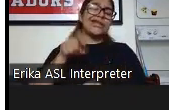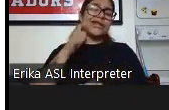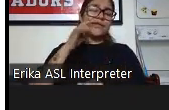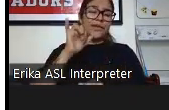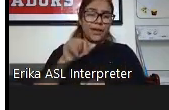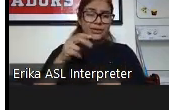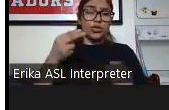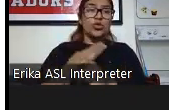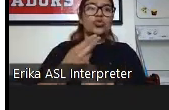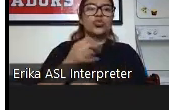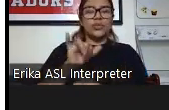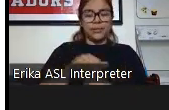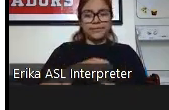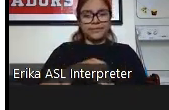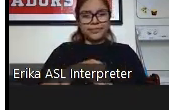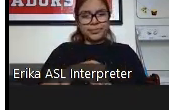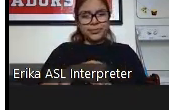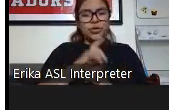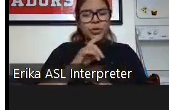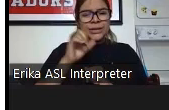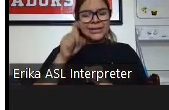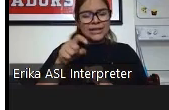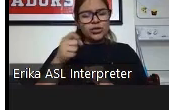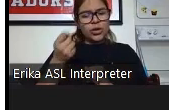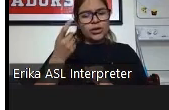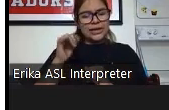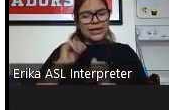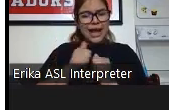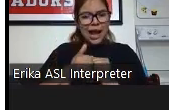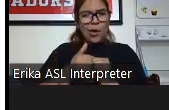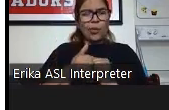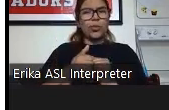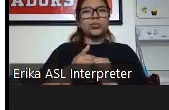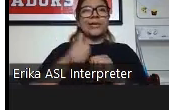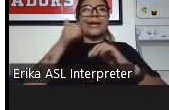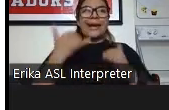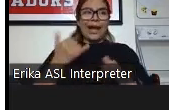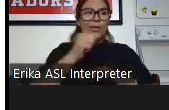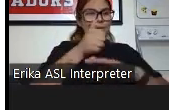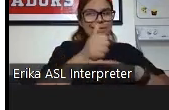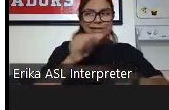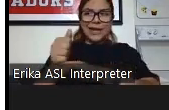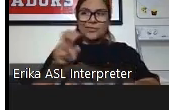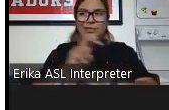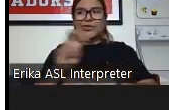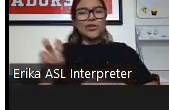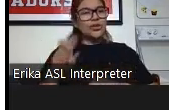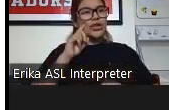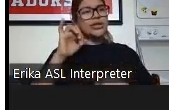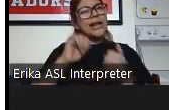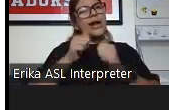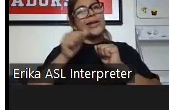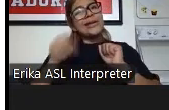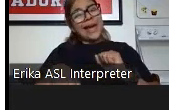understand their varied transportation needs and how existing systems can be improved and new